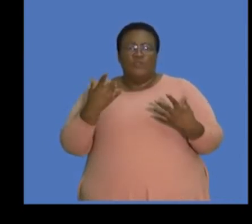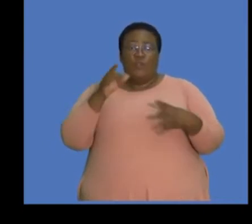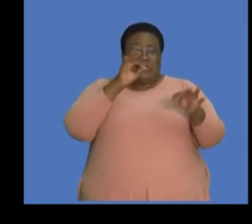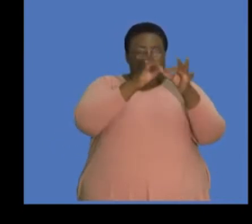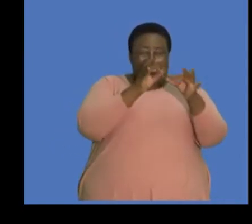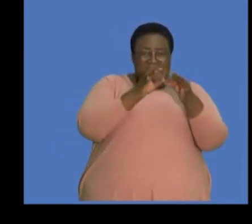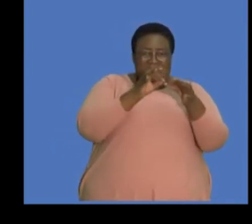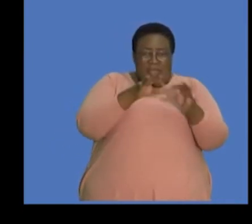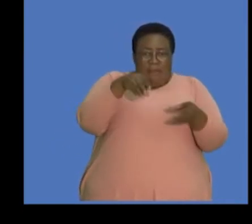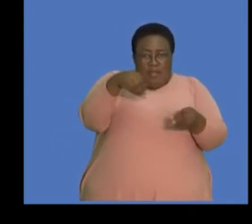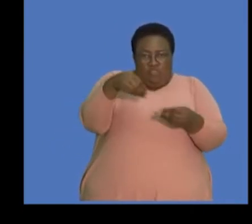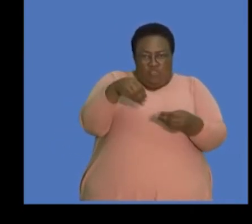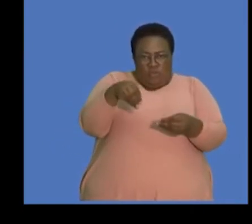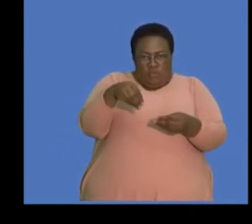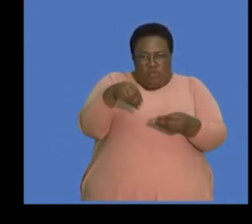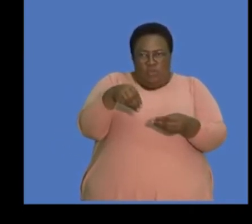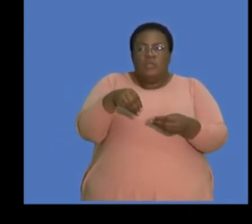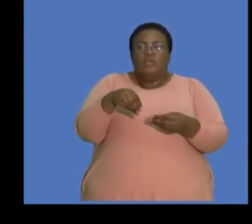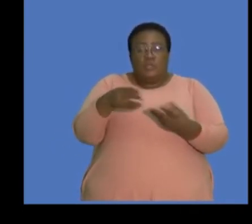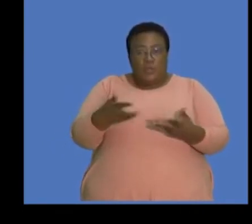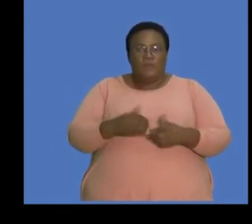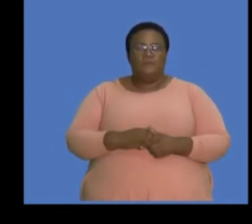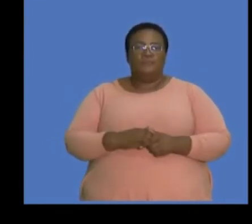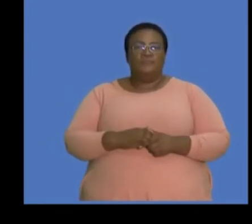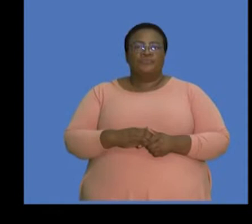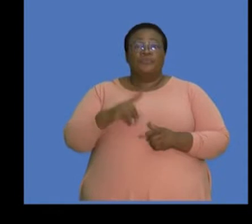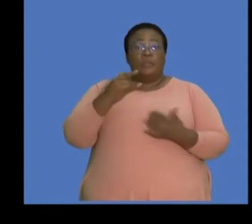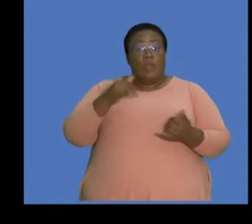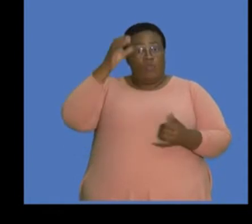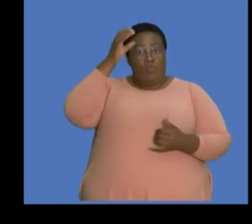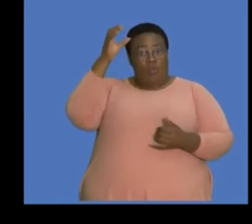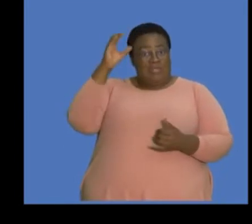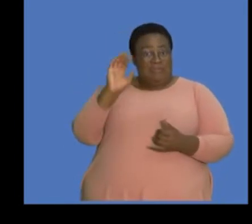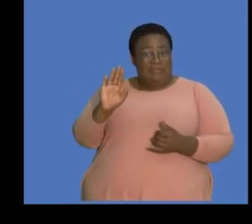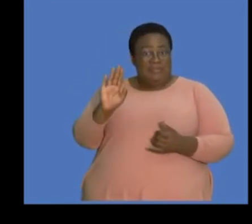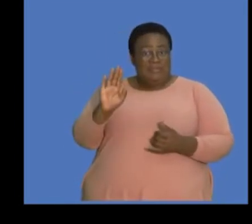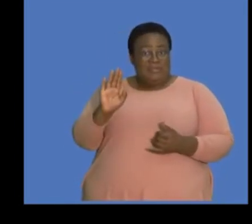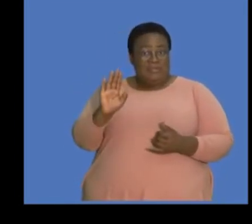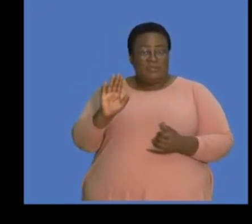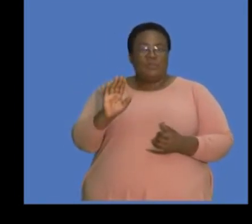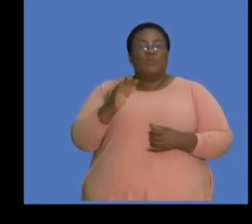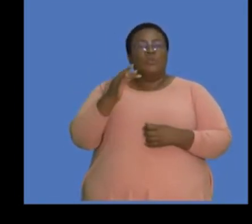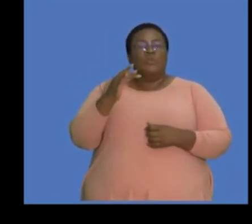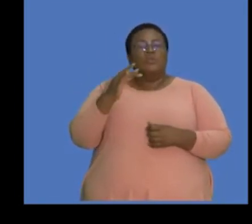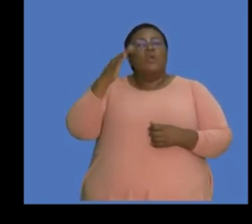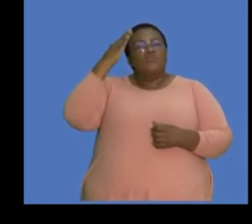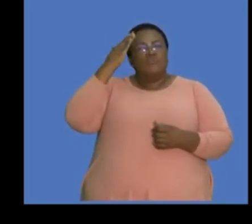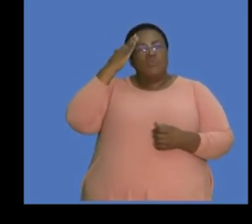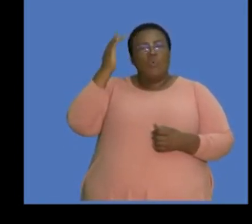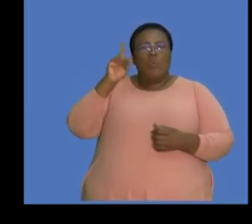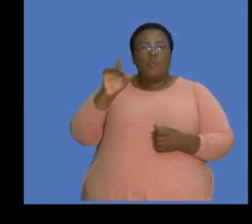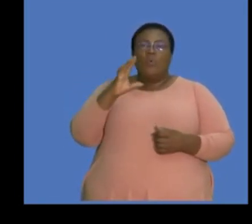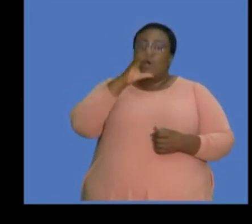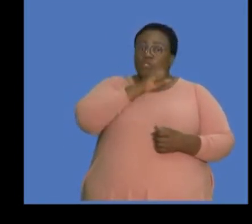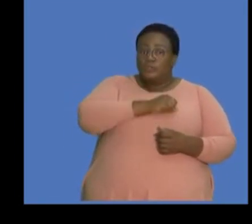of material that we shall use that. Now, in terms of the concept, right, what we already know, or the assumption